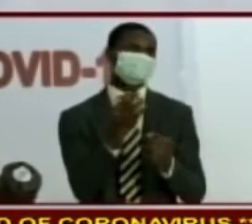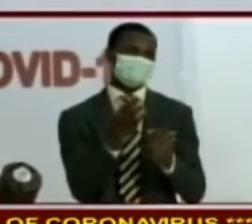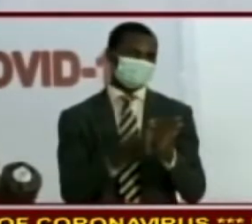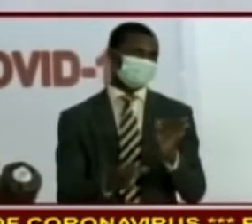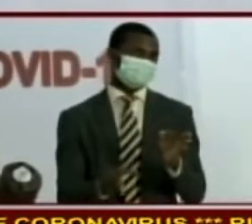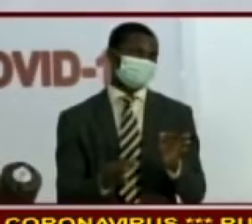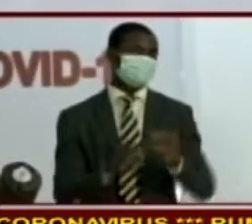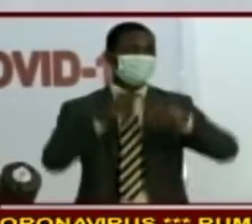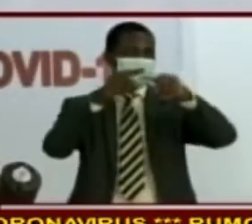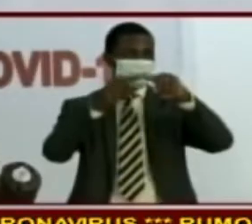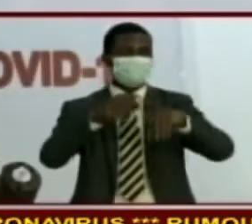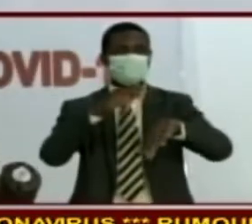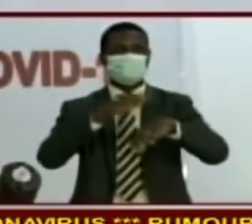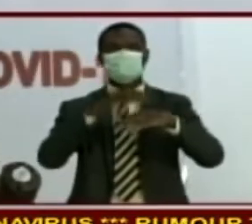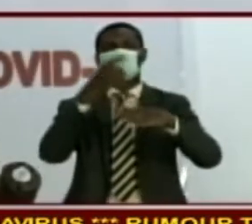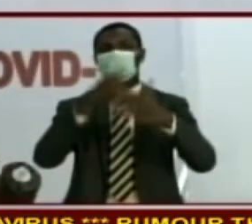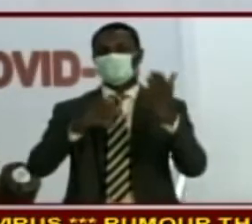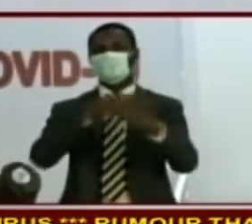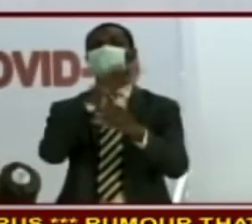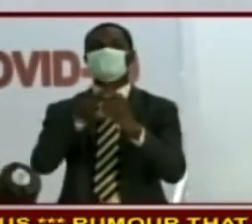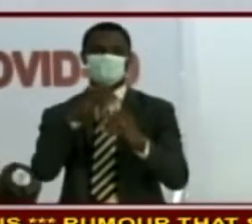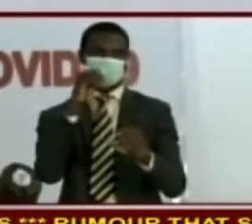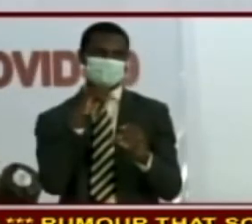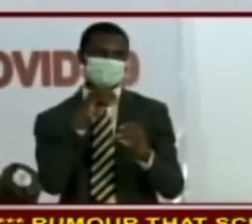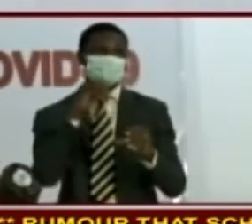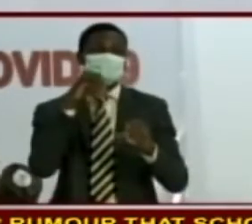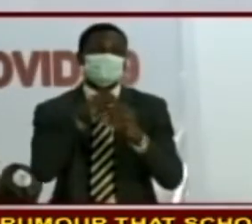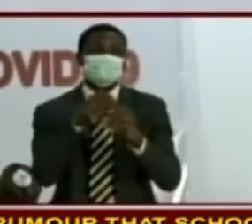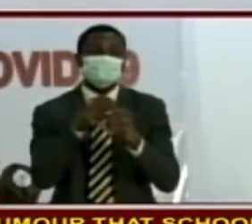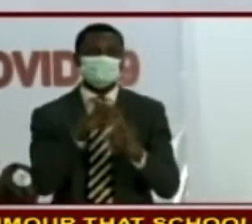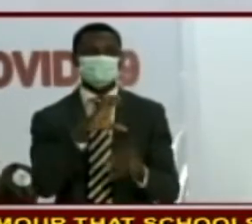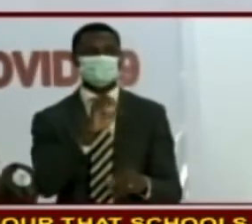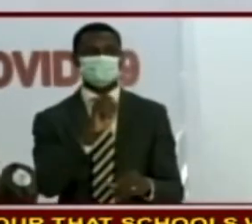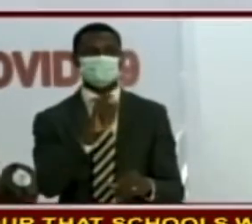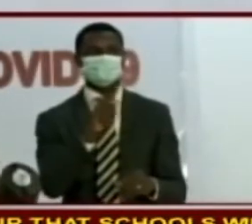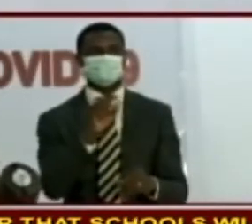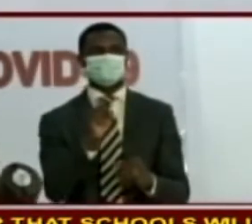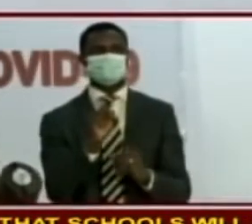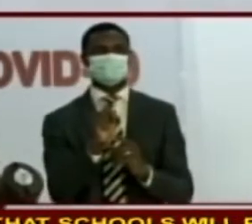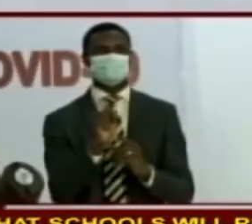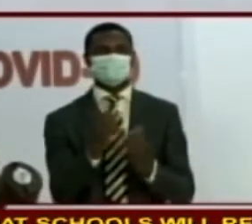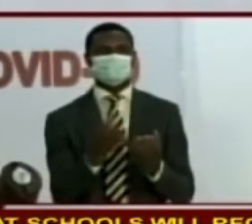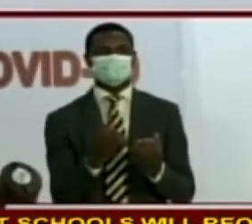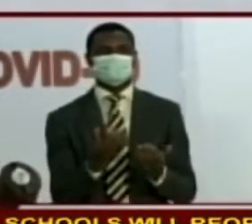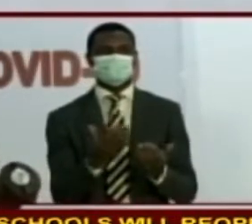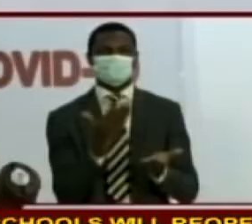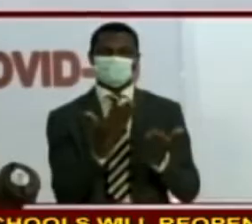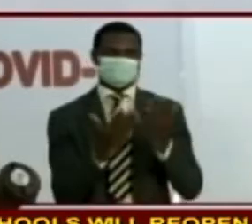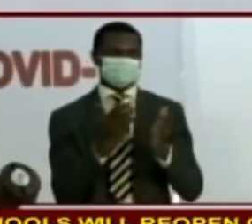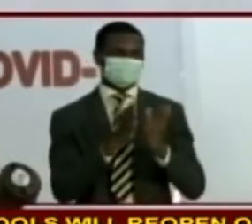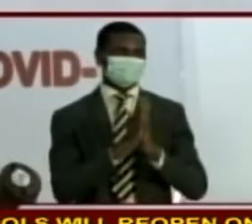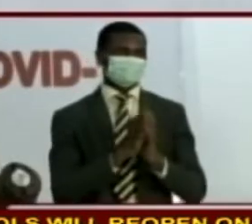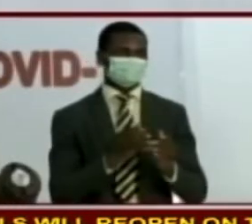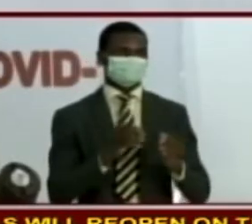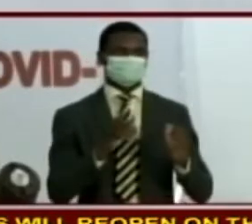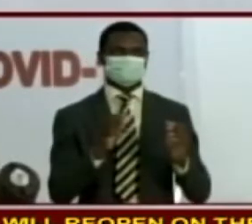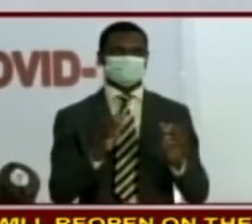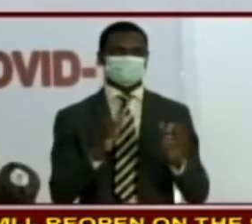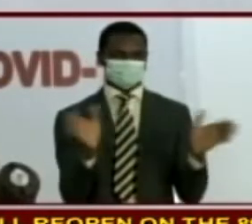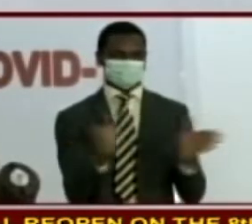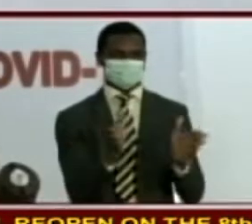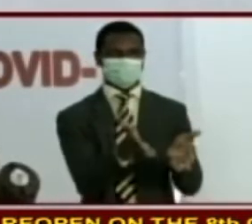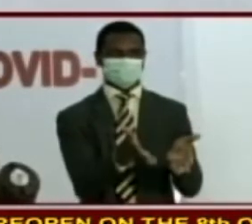you include in the cost. So if you ask how much it costs to put this event together, you can just